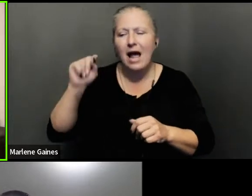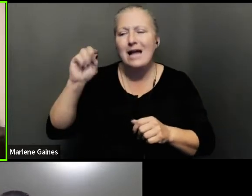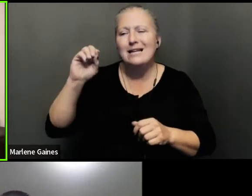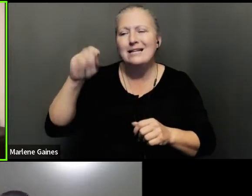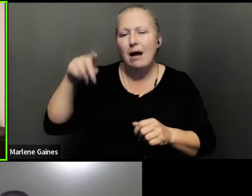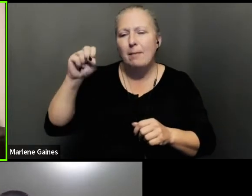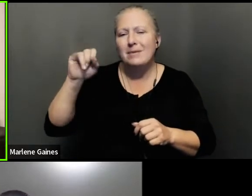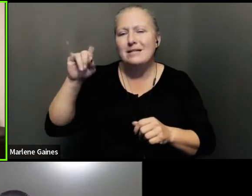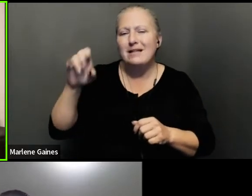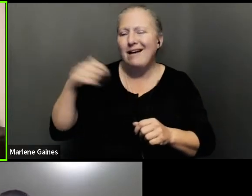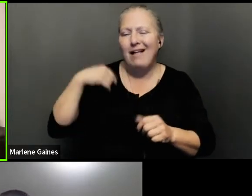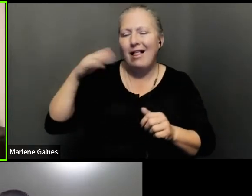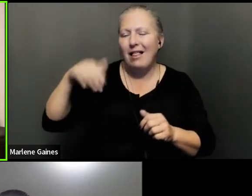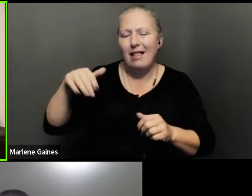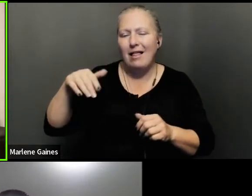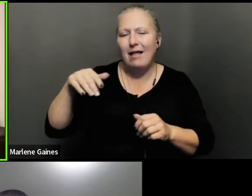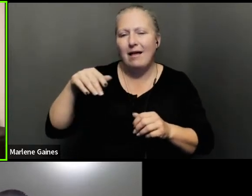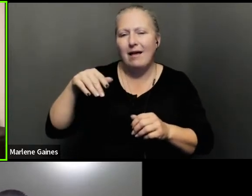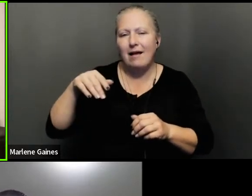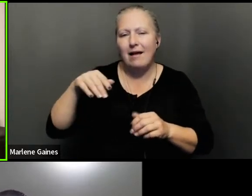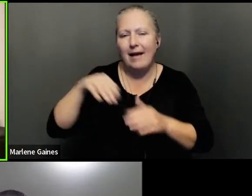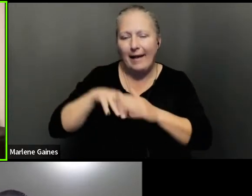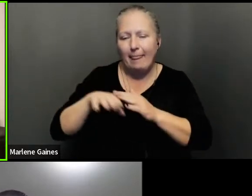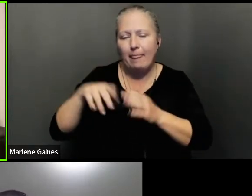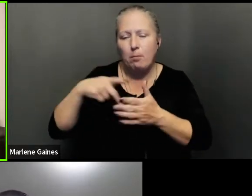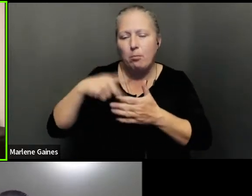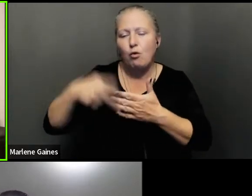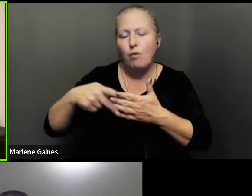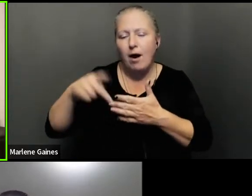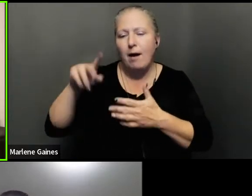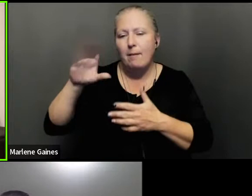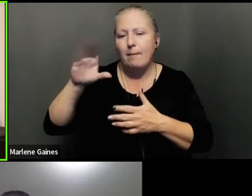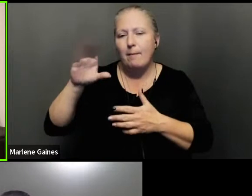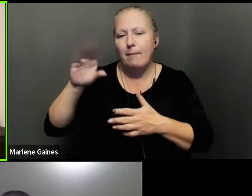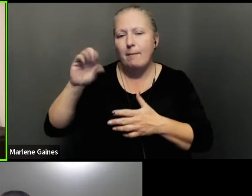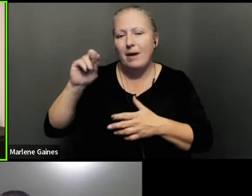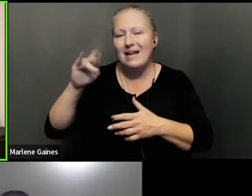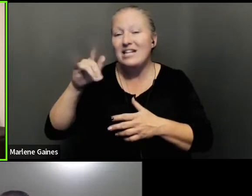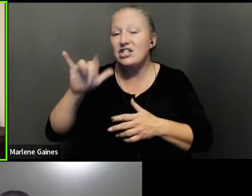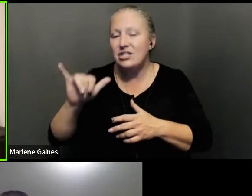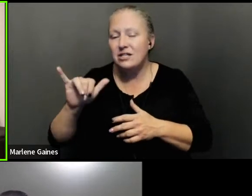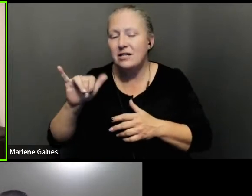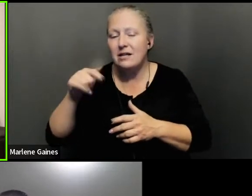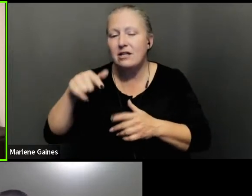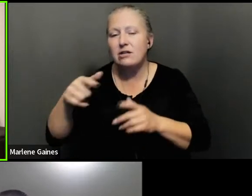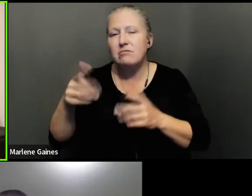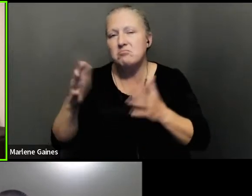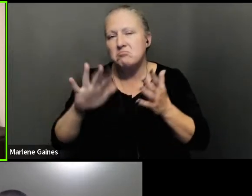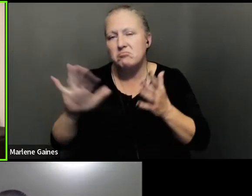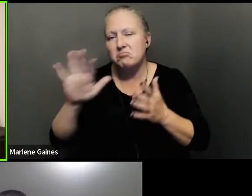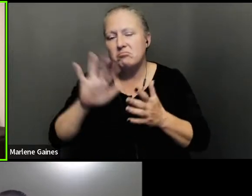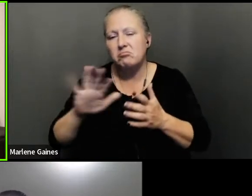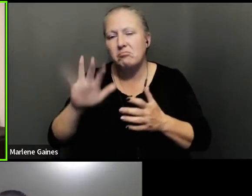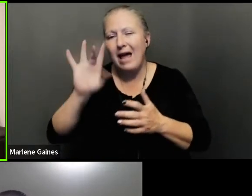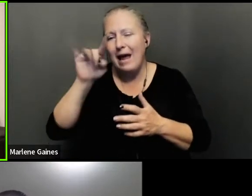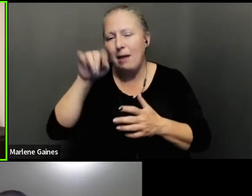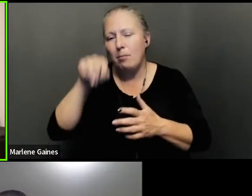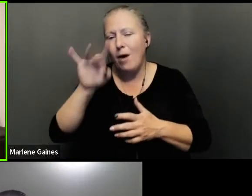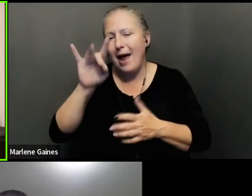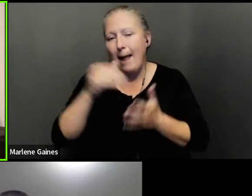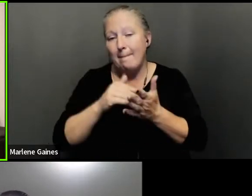have not gone into our program contingency. This is coming from the approximately $8.8